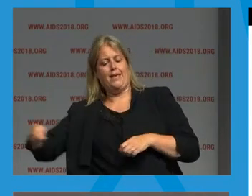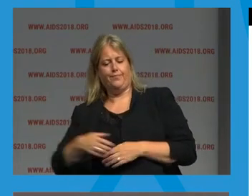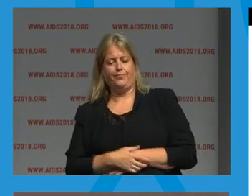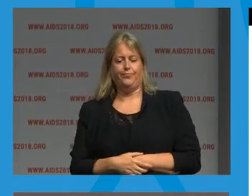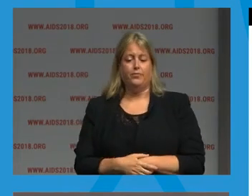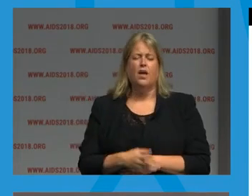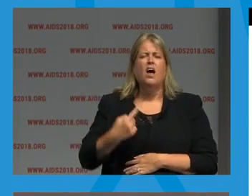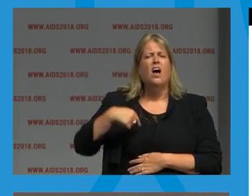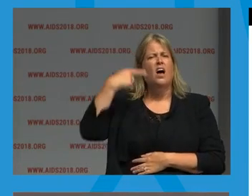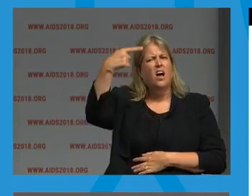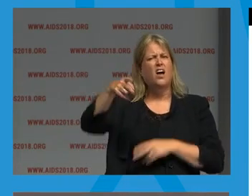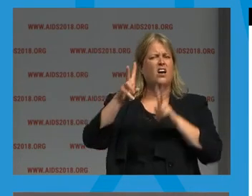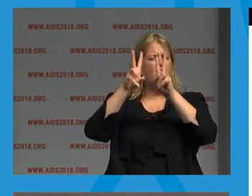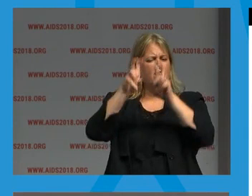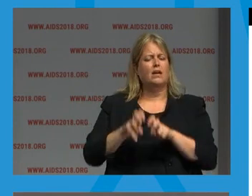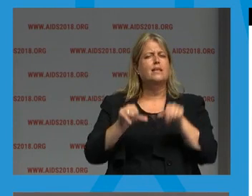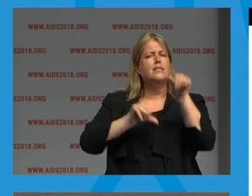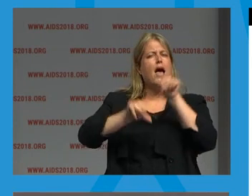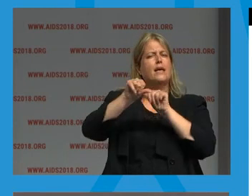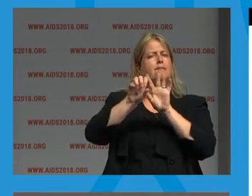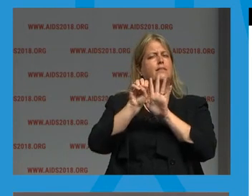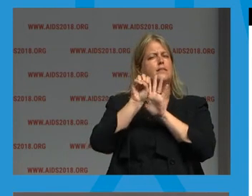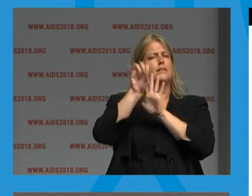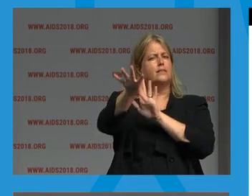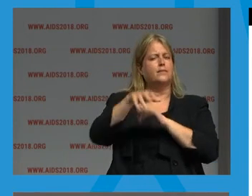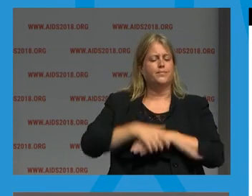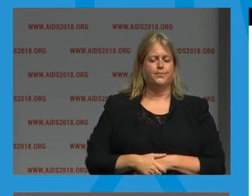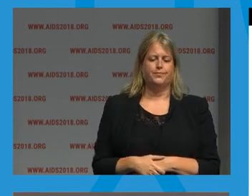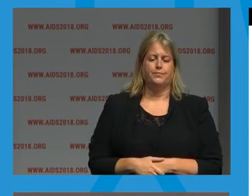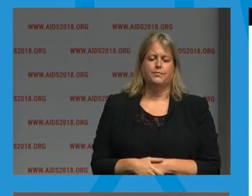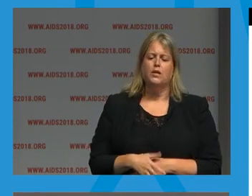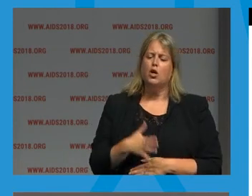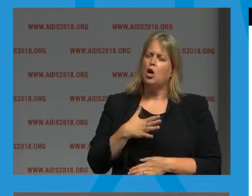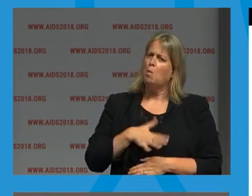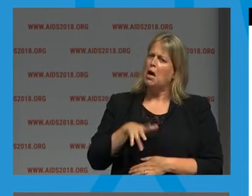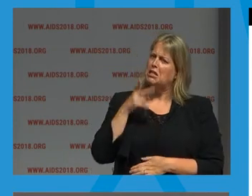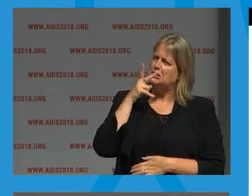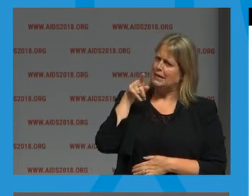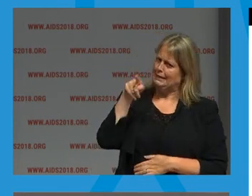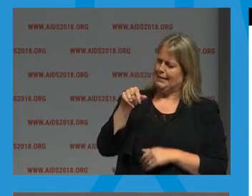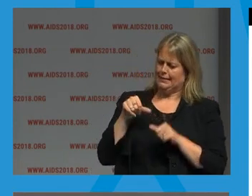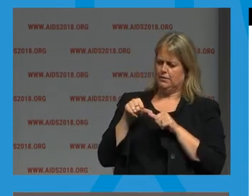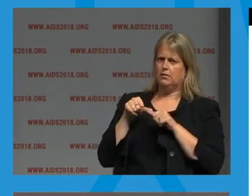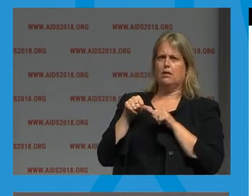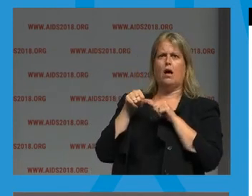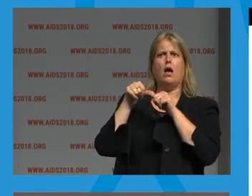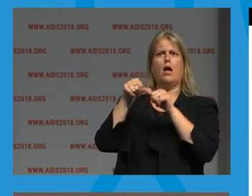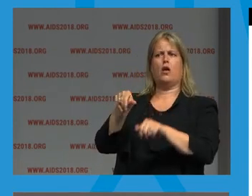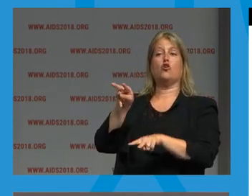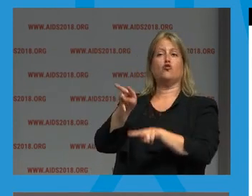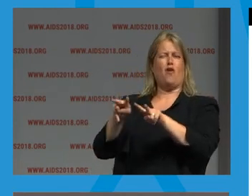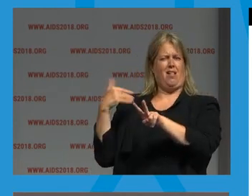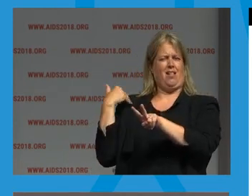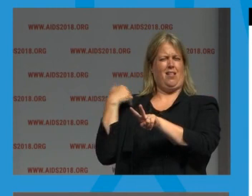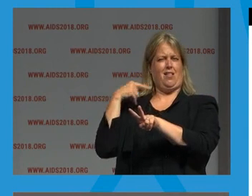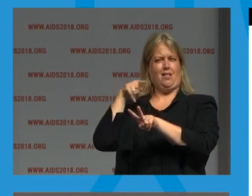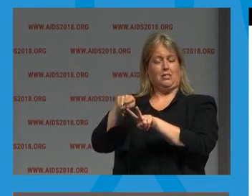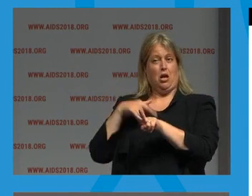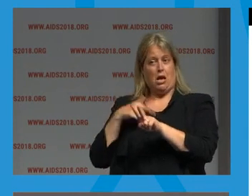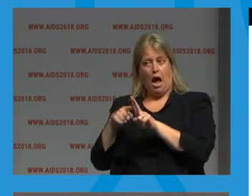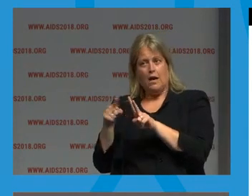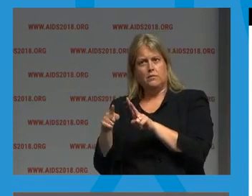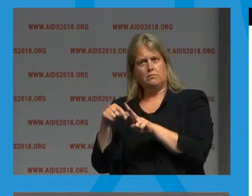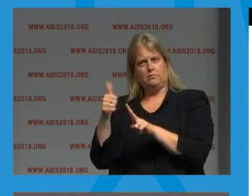was published in Science to see if you could actually induce this durable control that I mentioned just a few moments